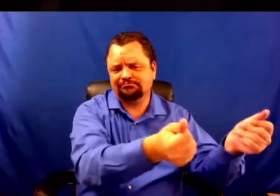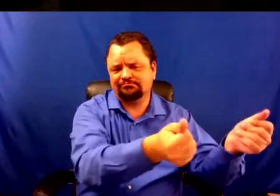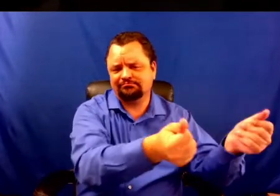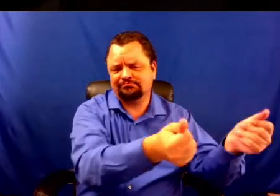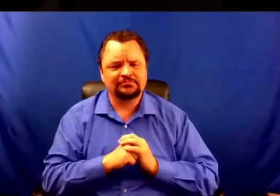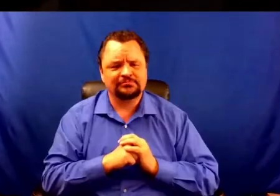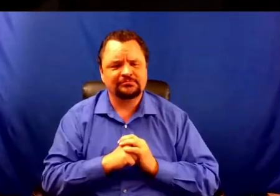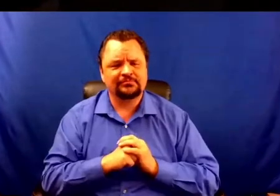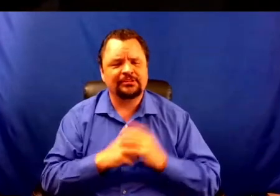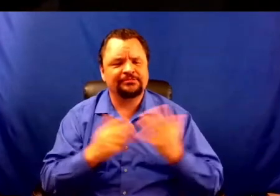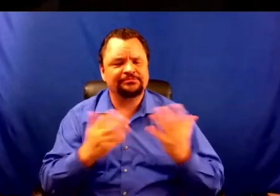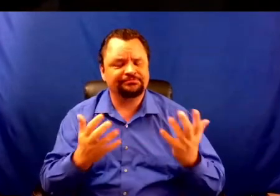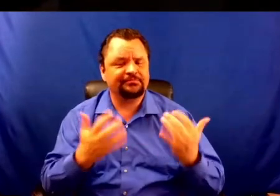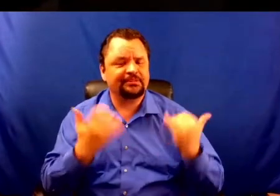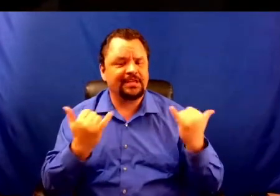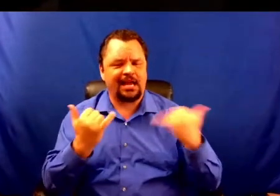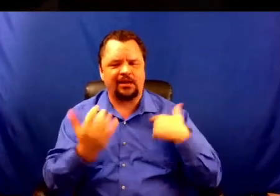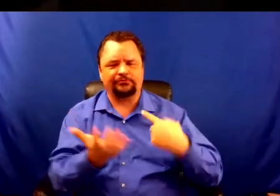to be implemented.